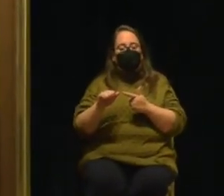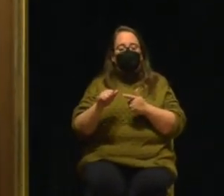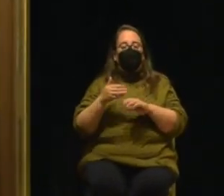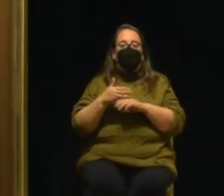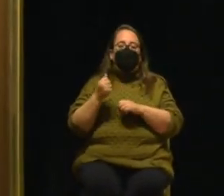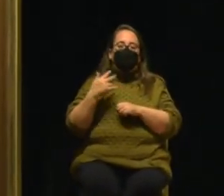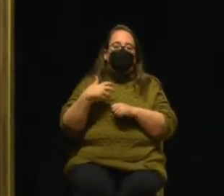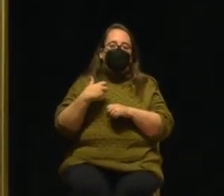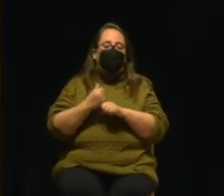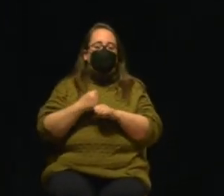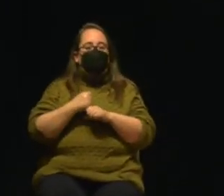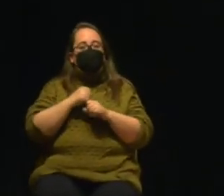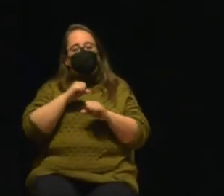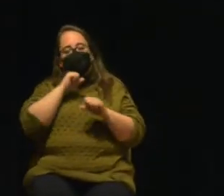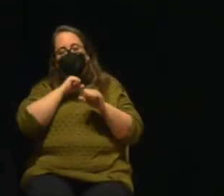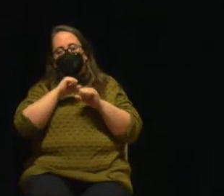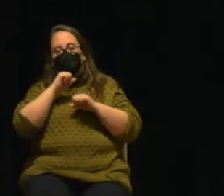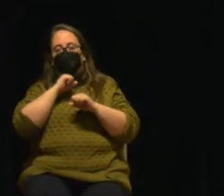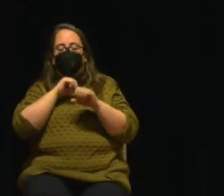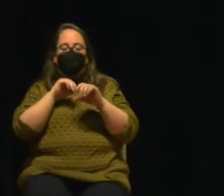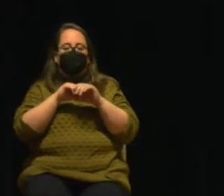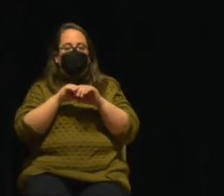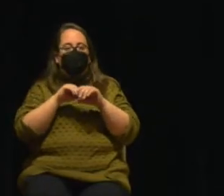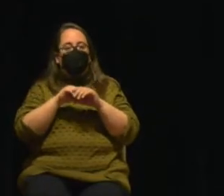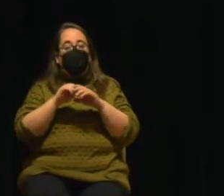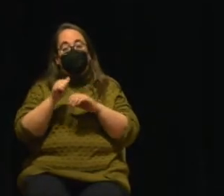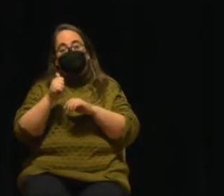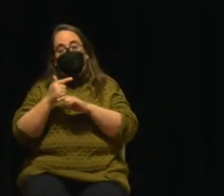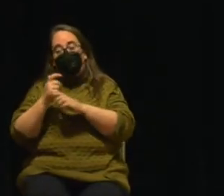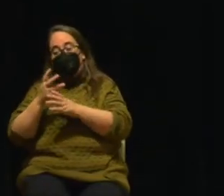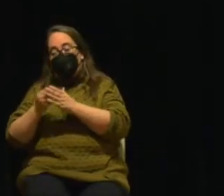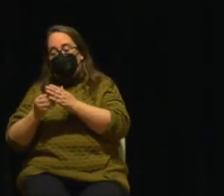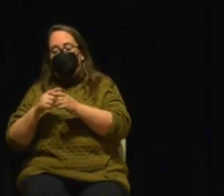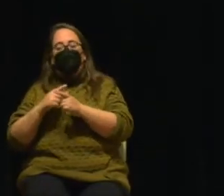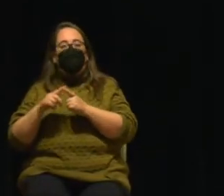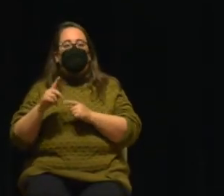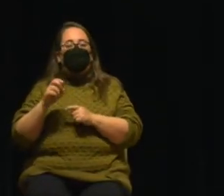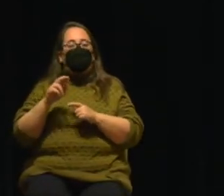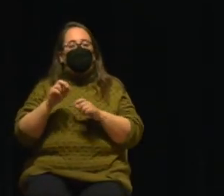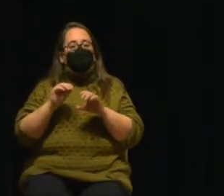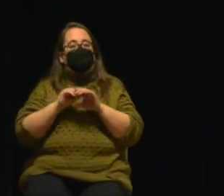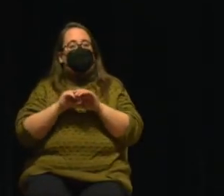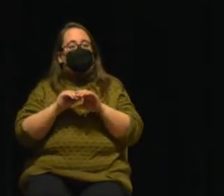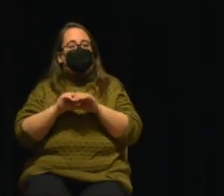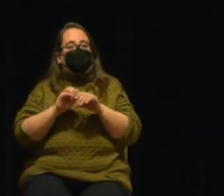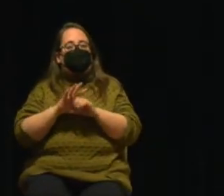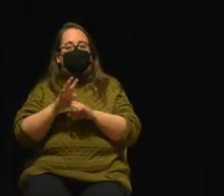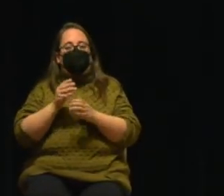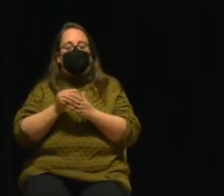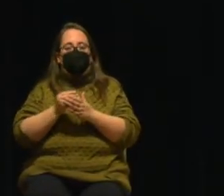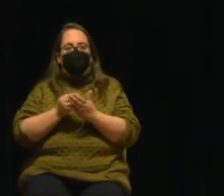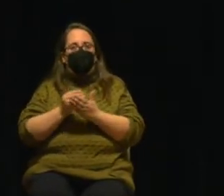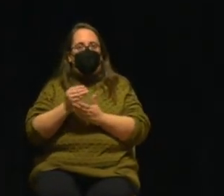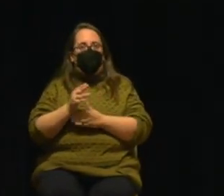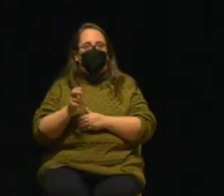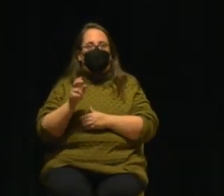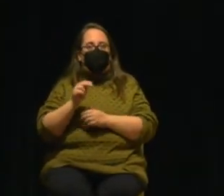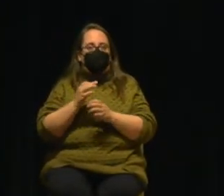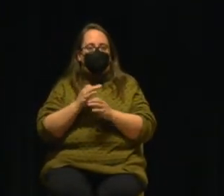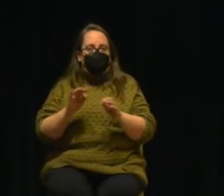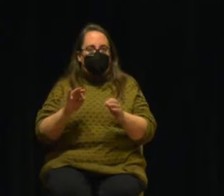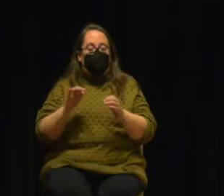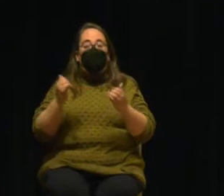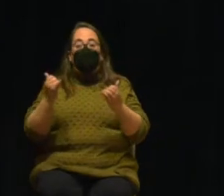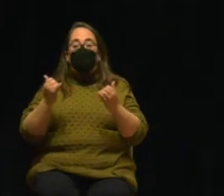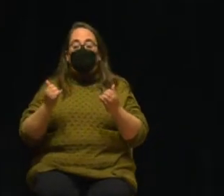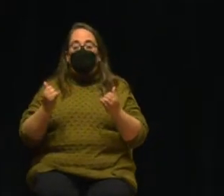After years of struggle and saving and the death of his brother, Peter had been able to save enough money to purchase his own freedom. Now